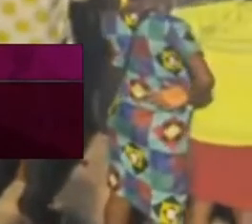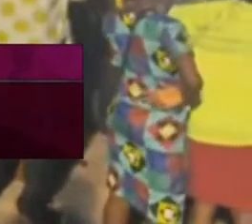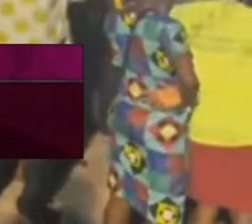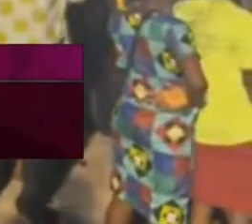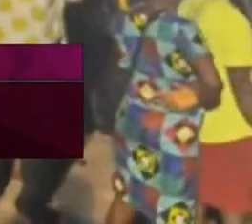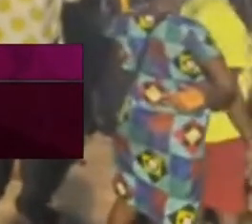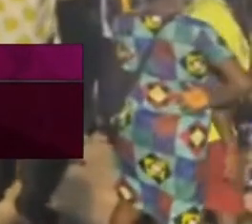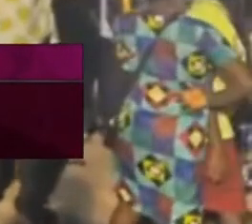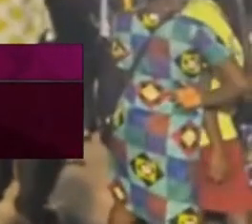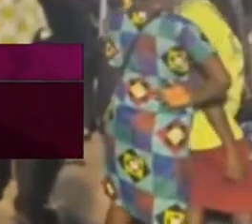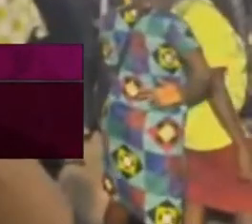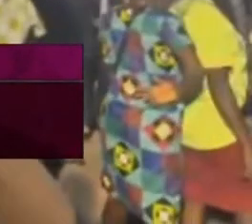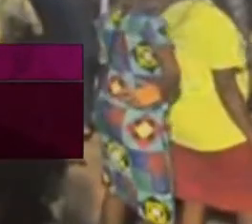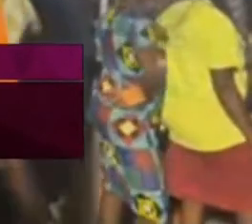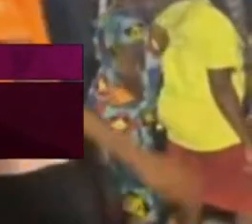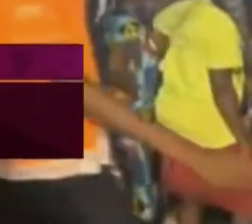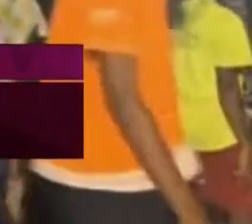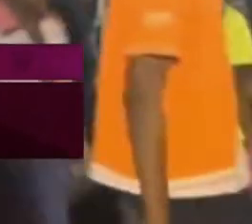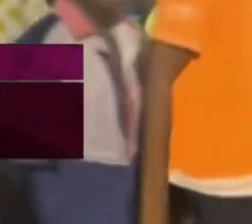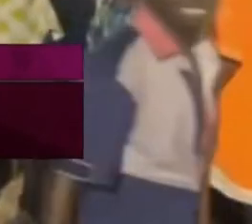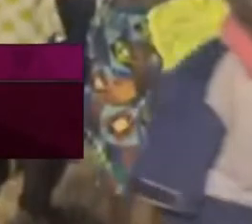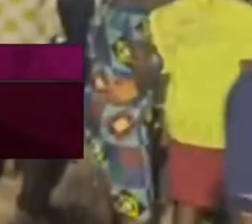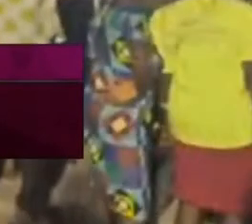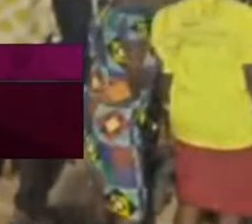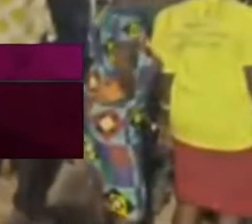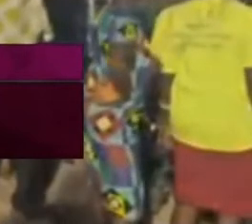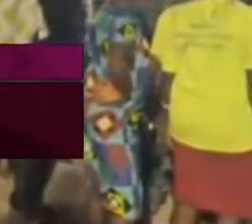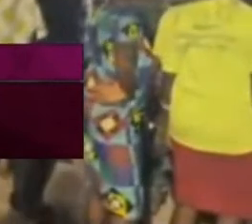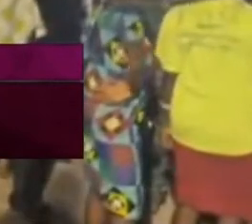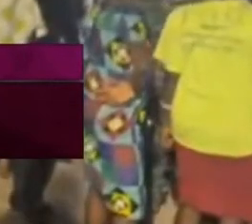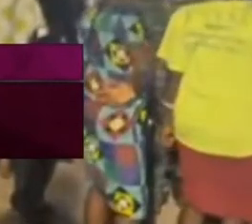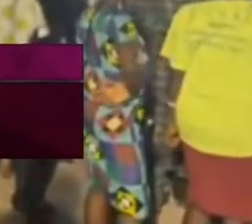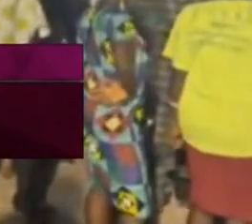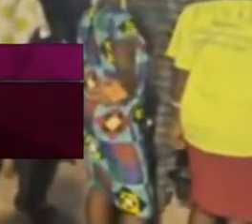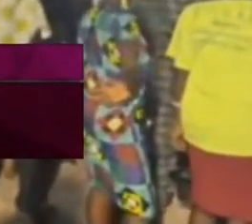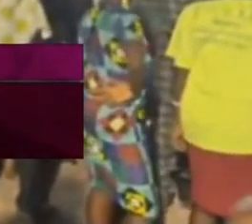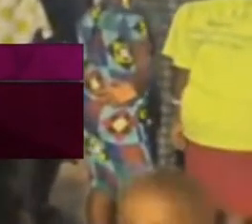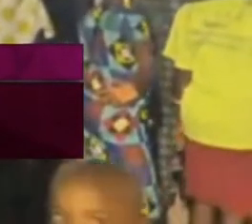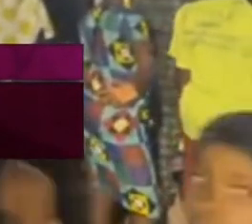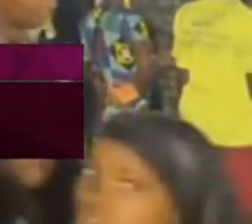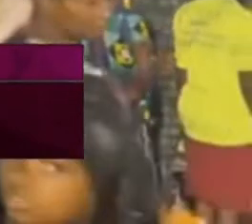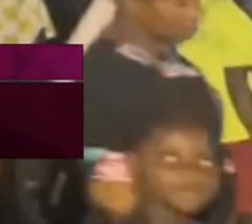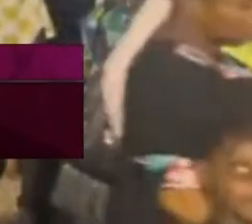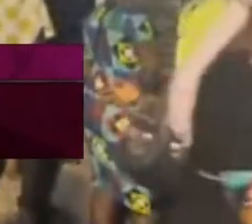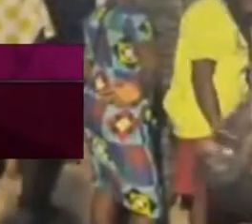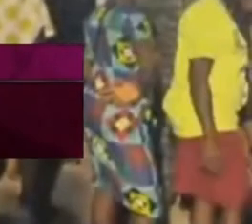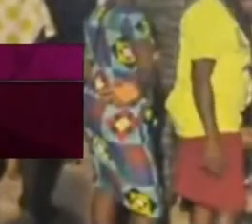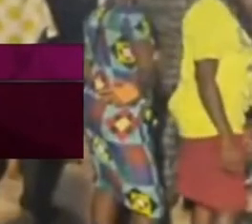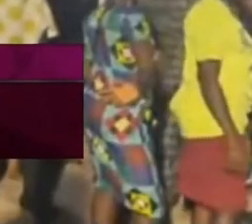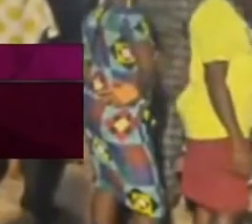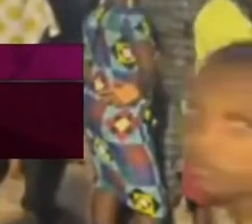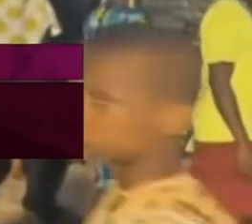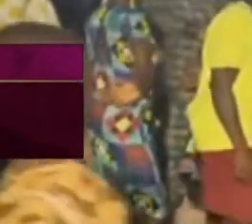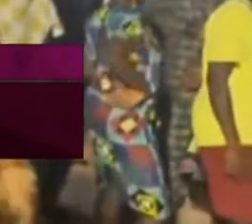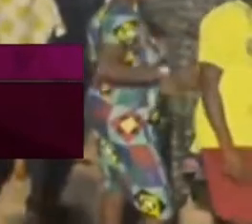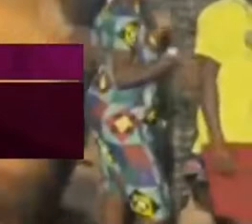Kumuyi will be ministering life, the miracle prayer to us. Once again, bring in your people,